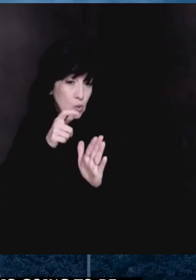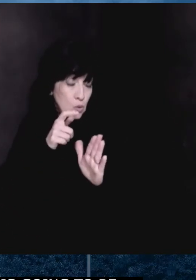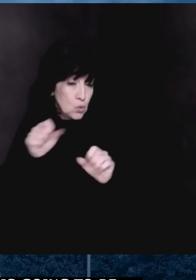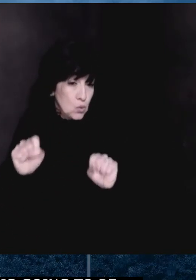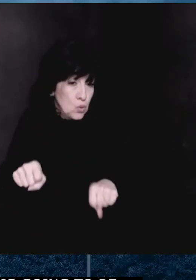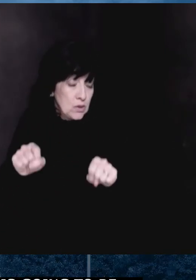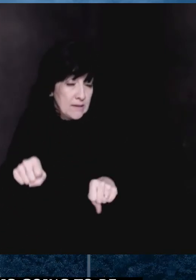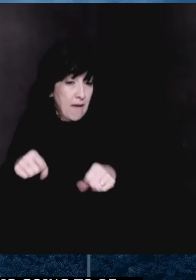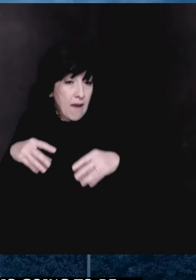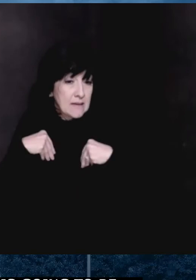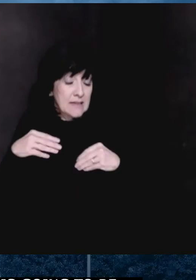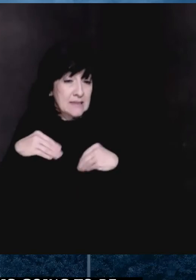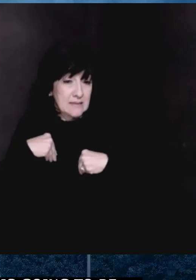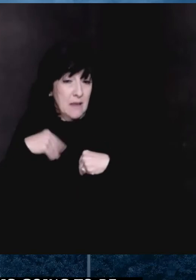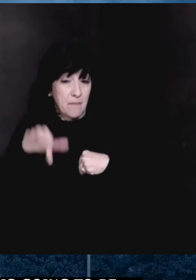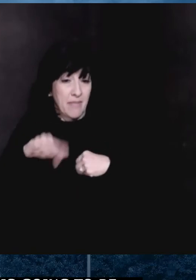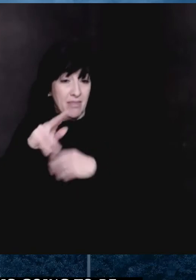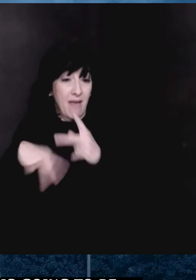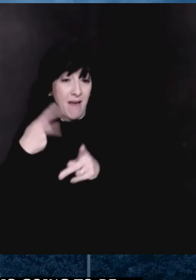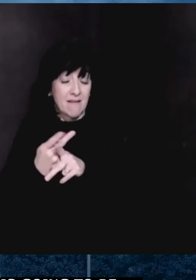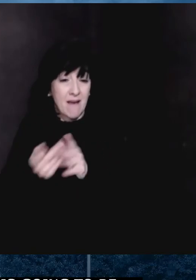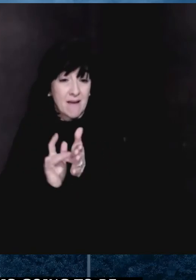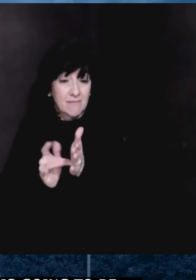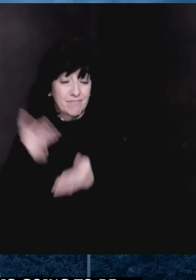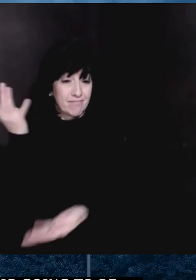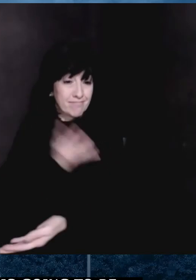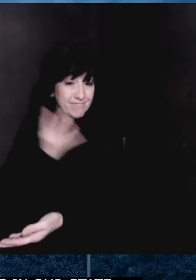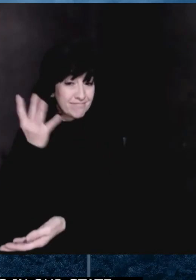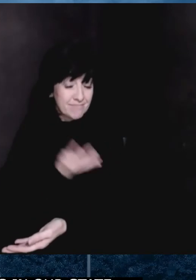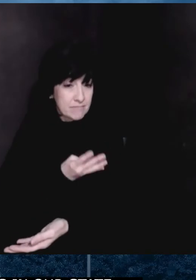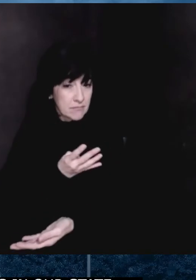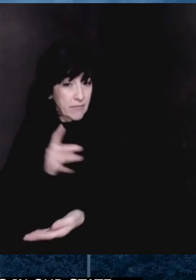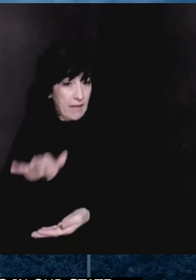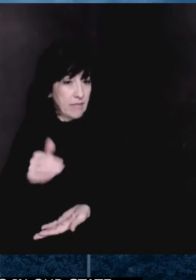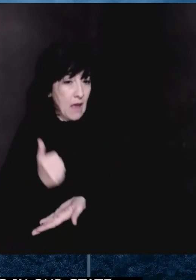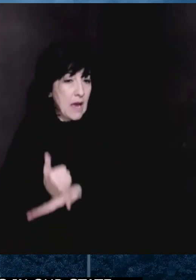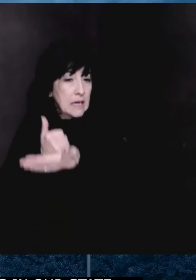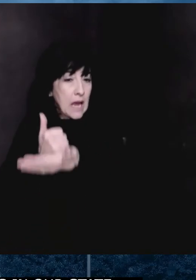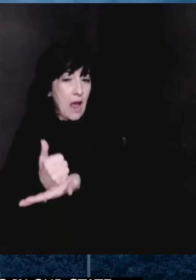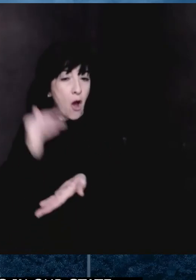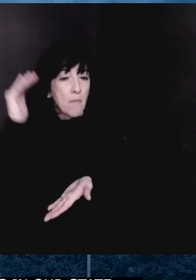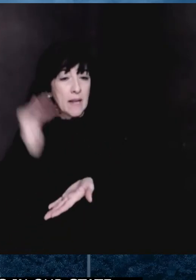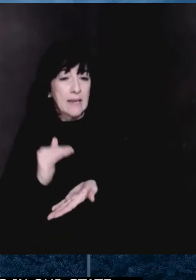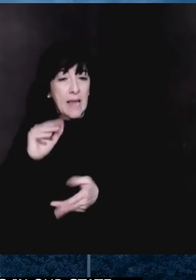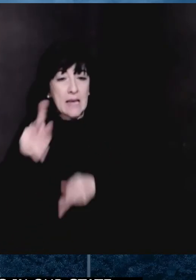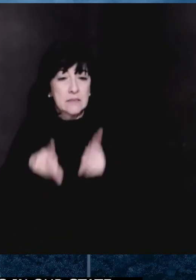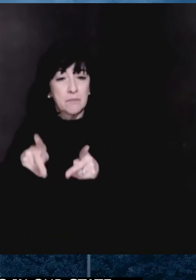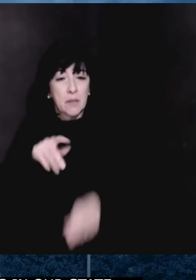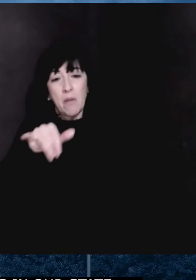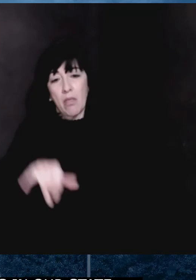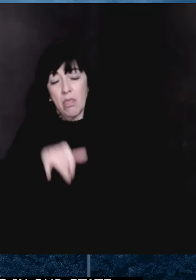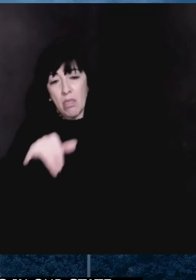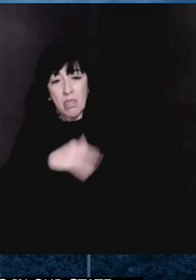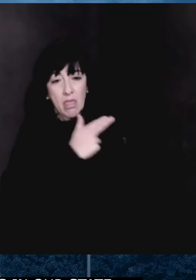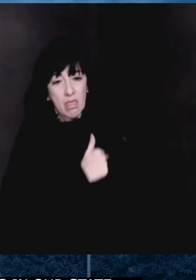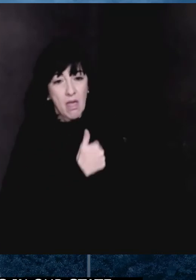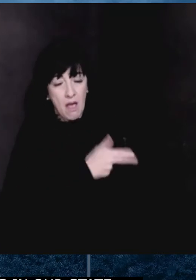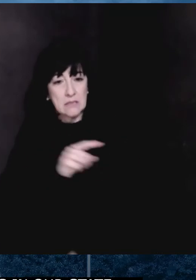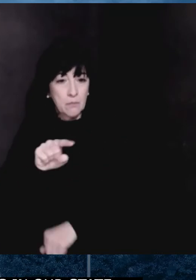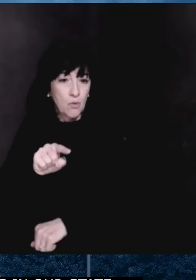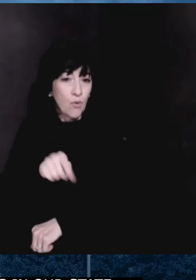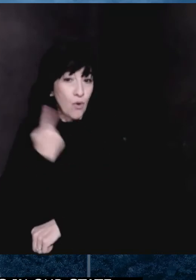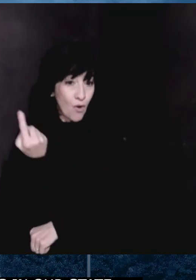to decrease hospitalization, but needless to say, we are very concerned about these